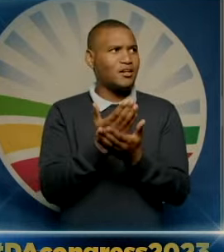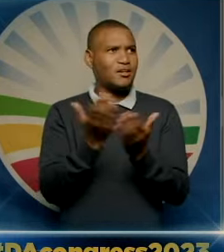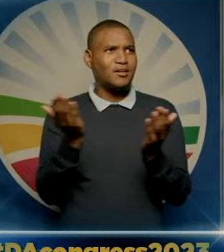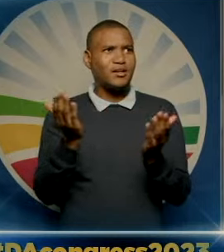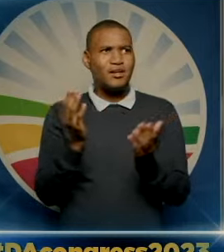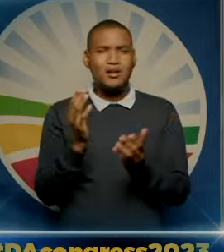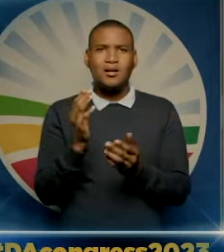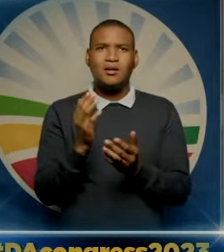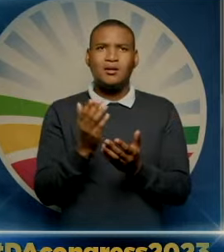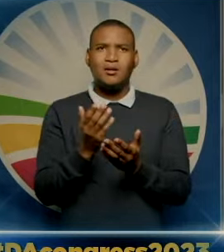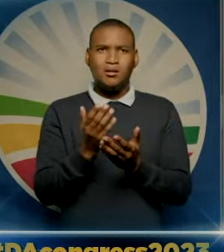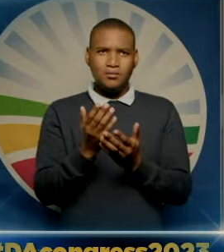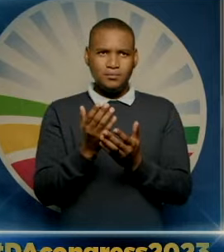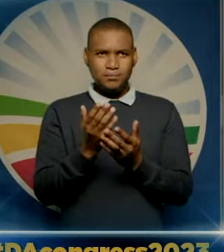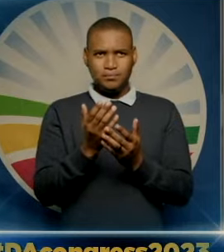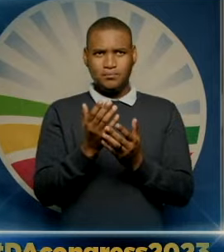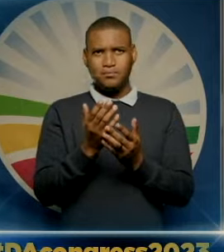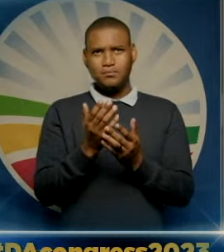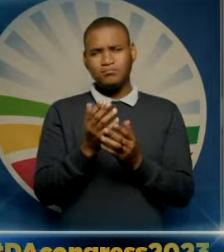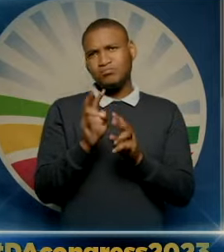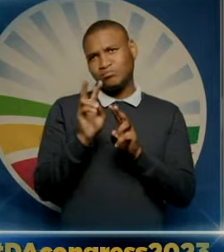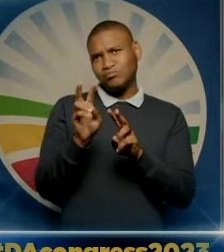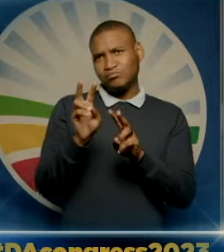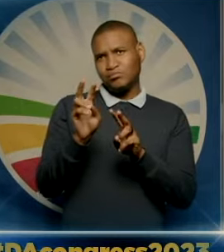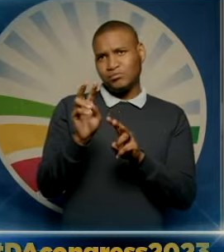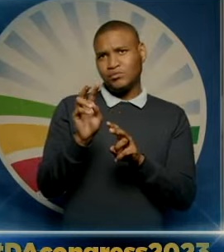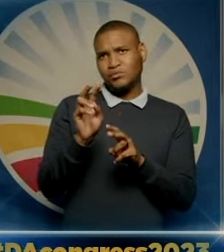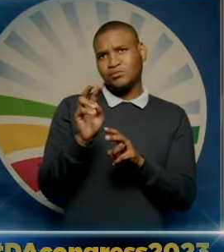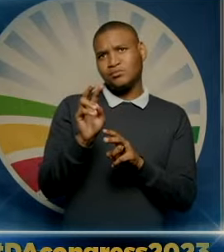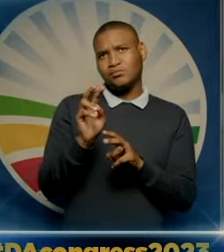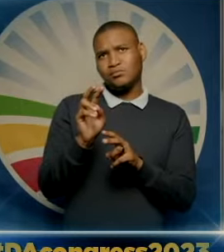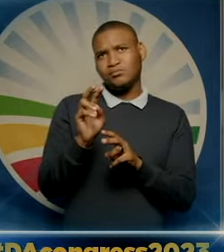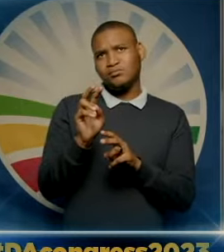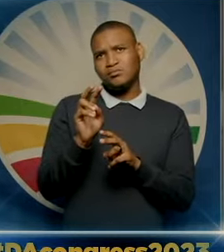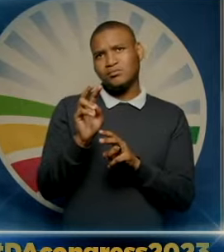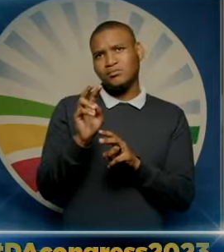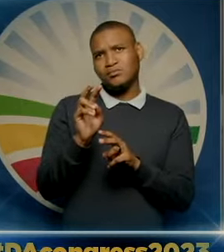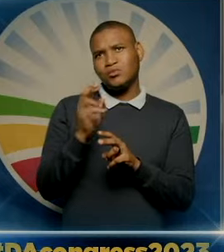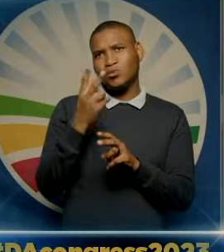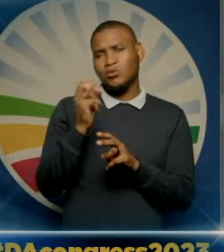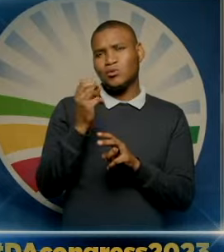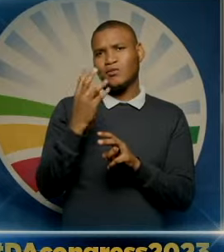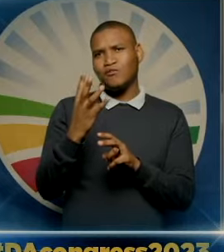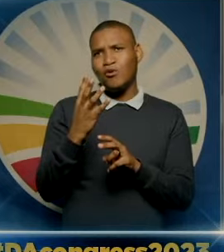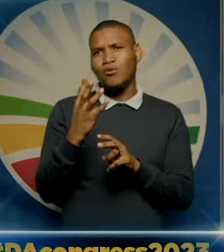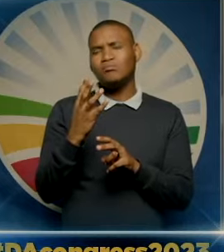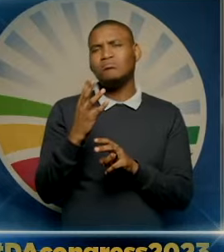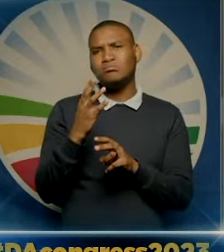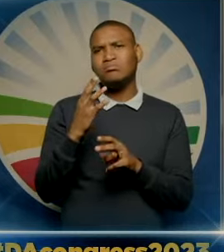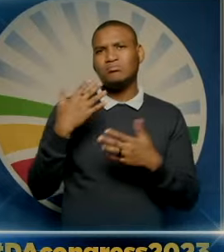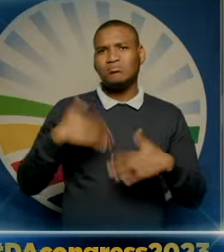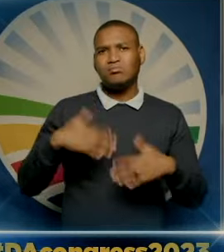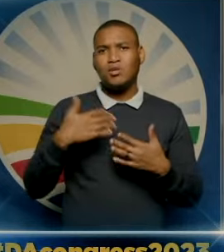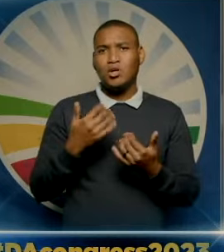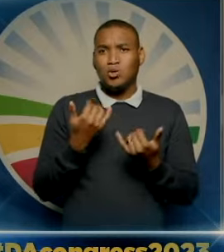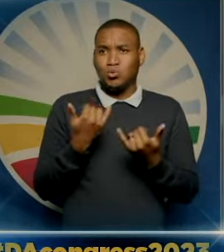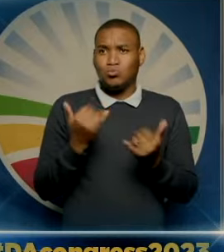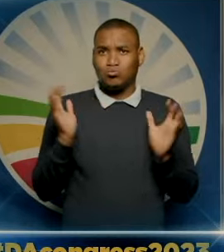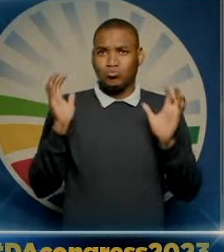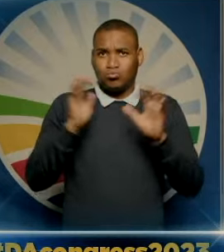Africans, the prospects for 2024 are stunning. As we come together today, the governing party of